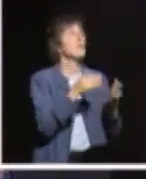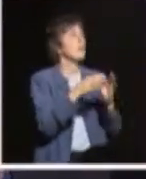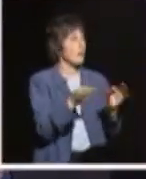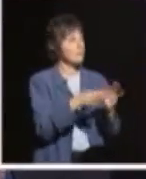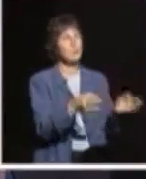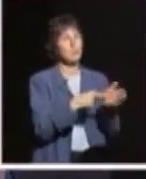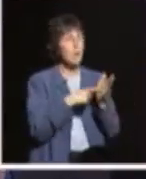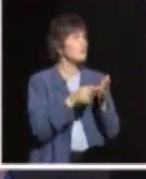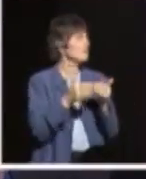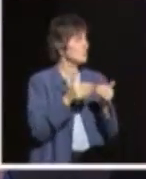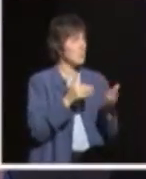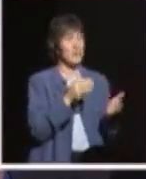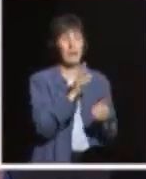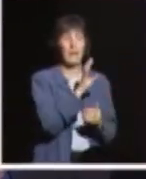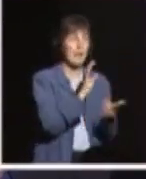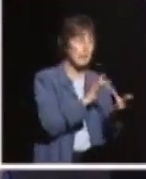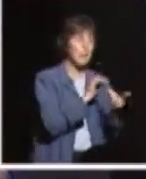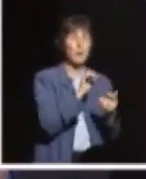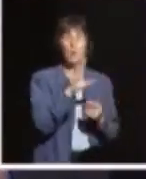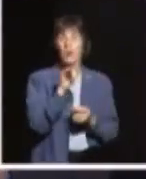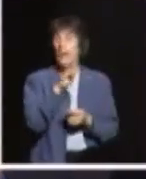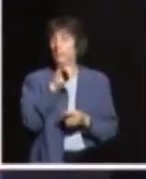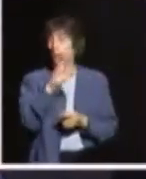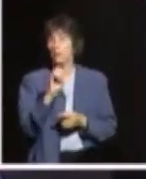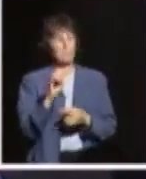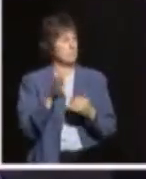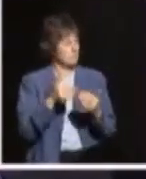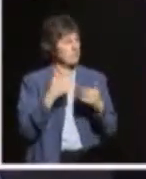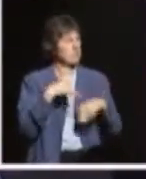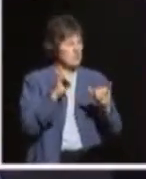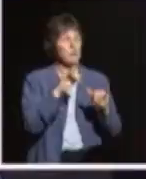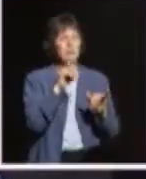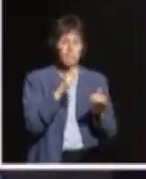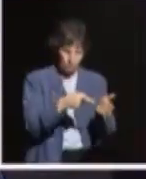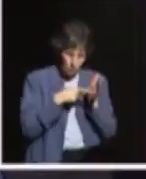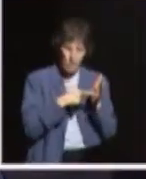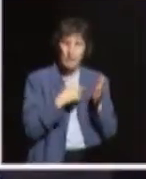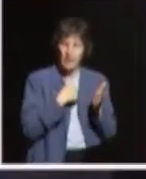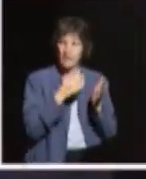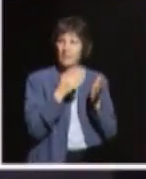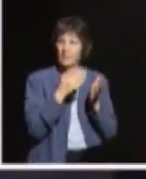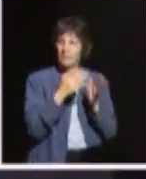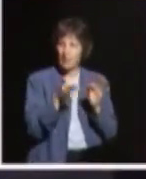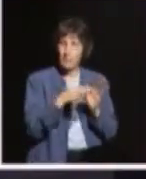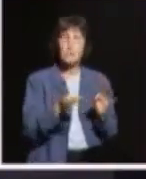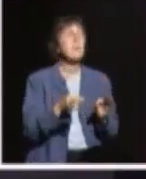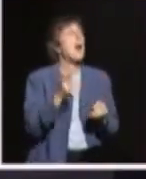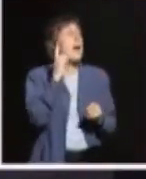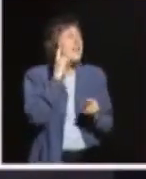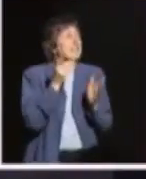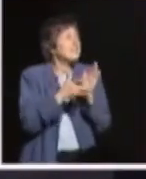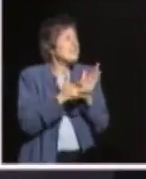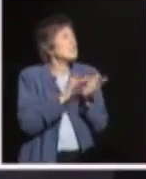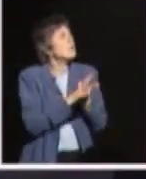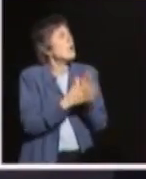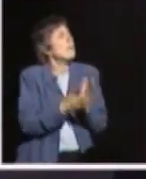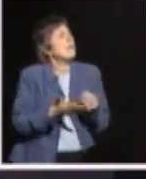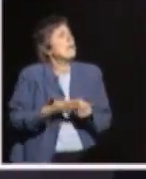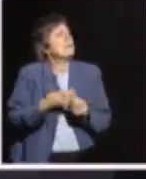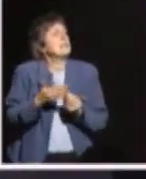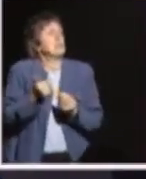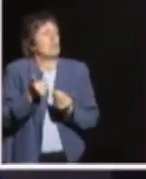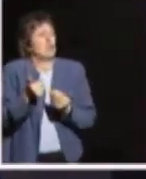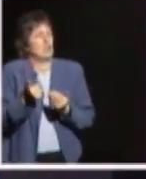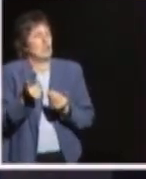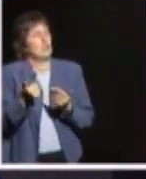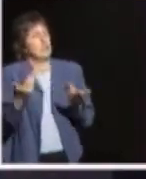on the internet or on cable. I think this is a good idea. I think it's the technology is getting easier and easier, so it's not a